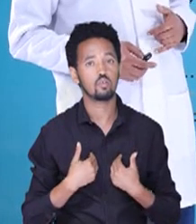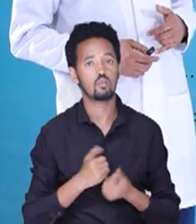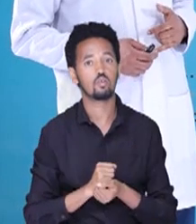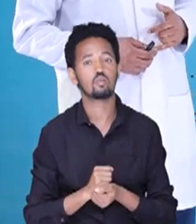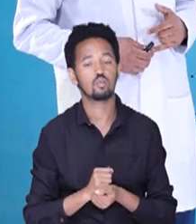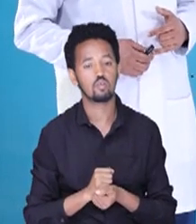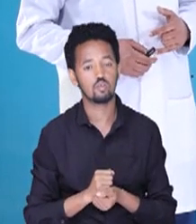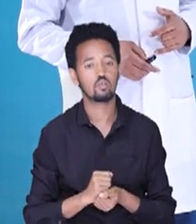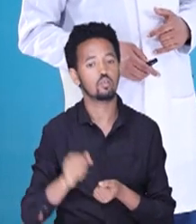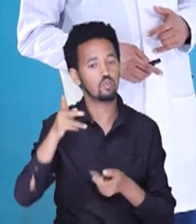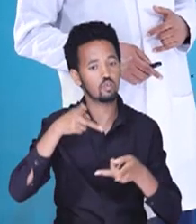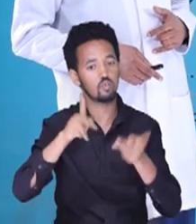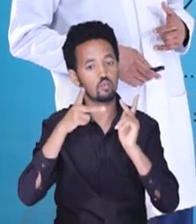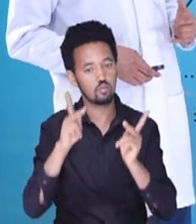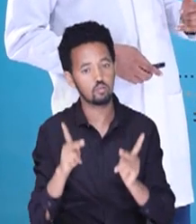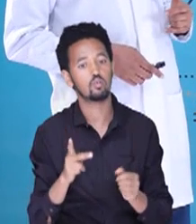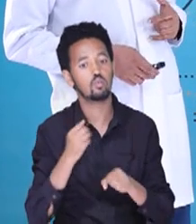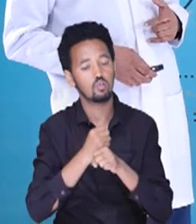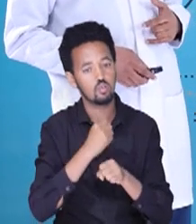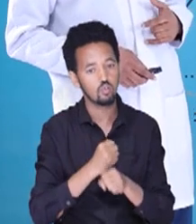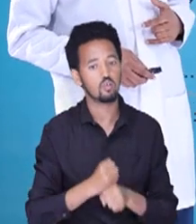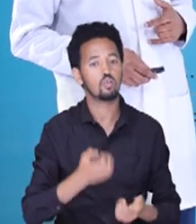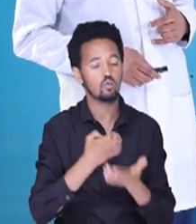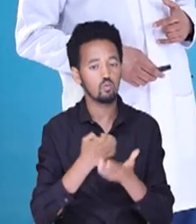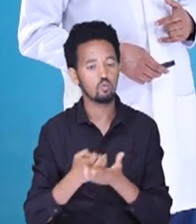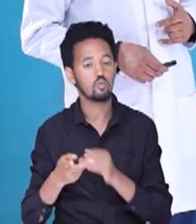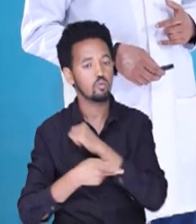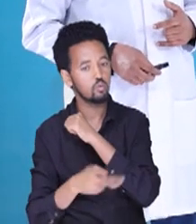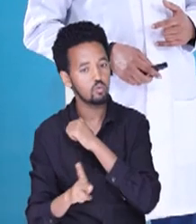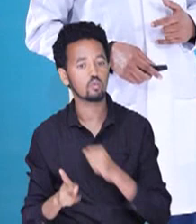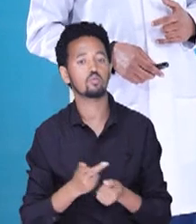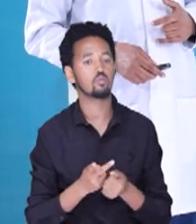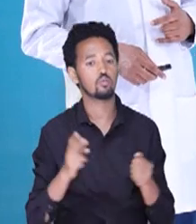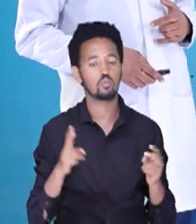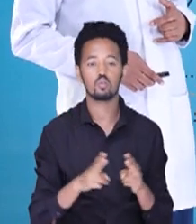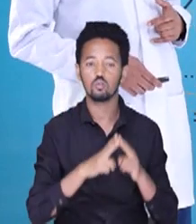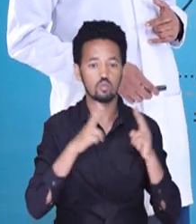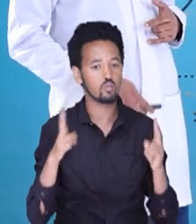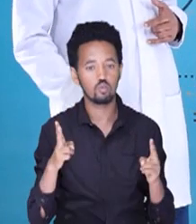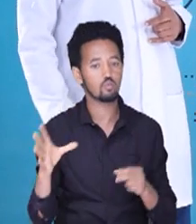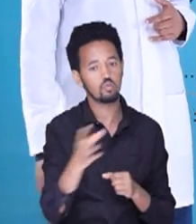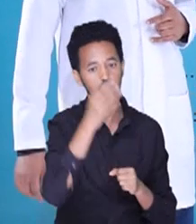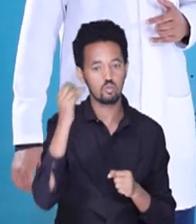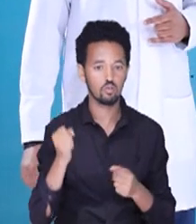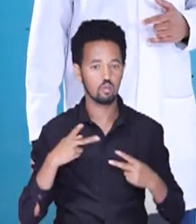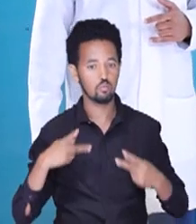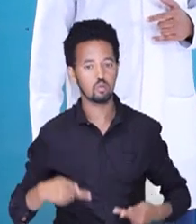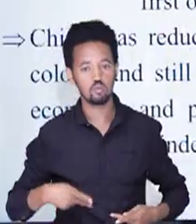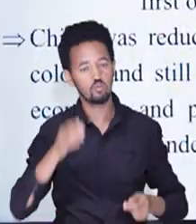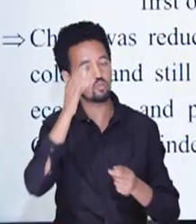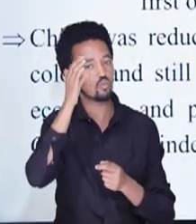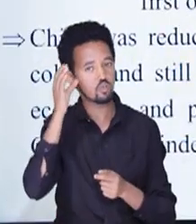with its own government, but forced to make economic and political concessions which took away part of